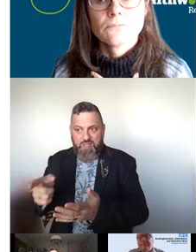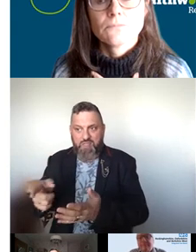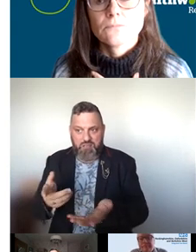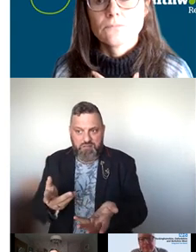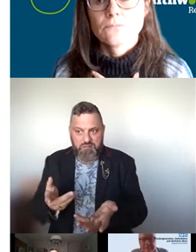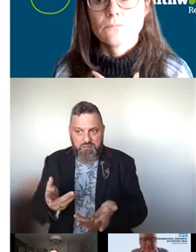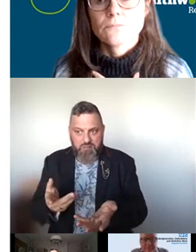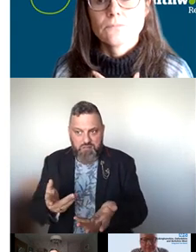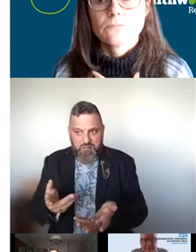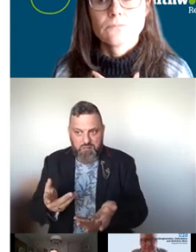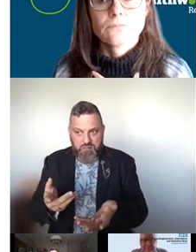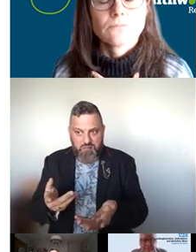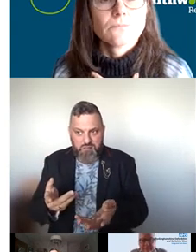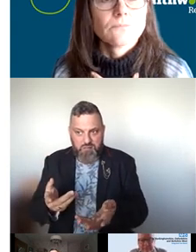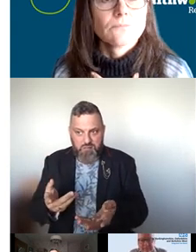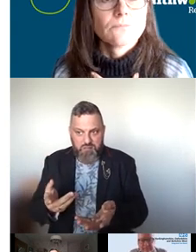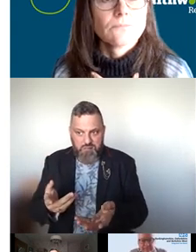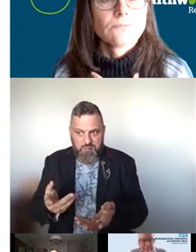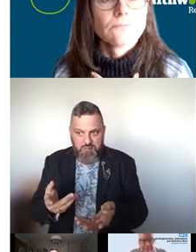And each of the different